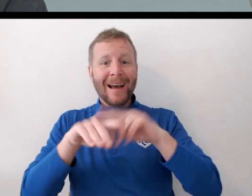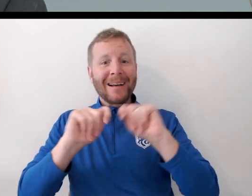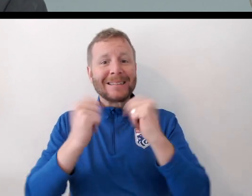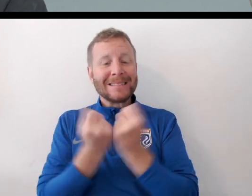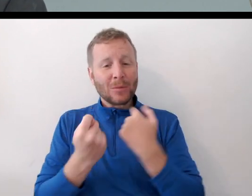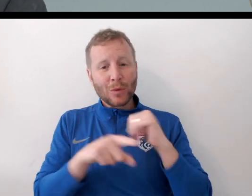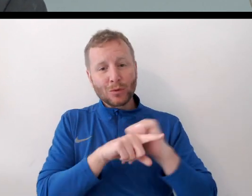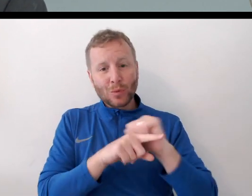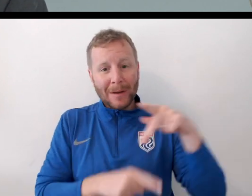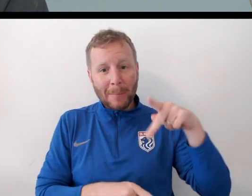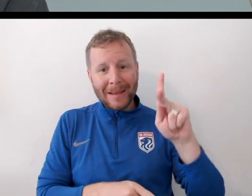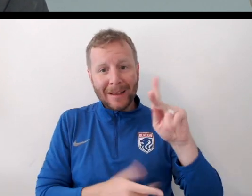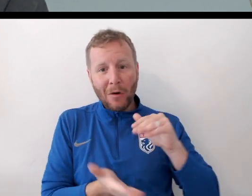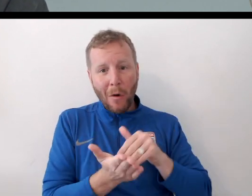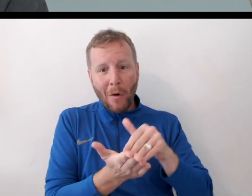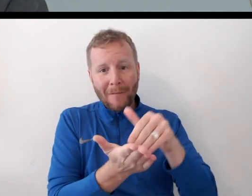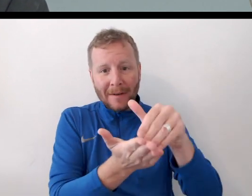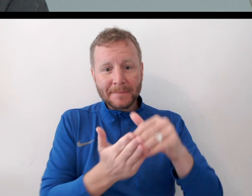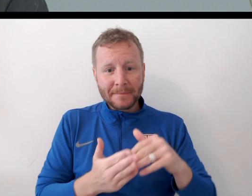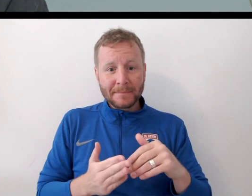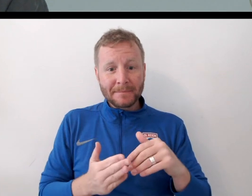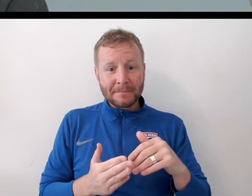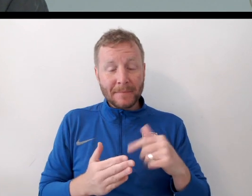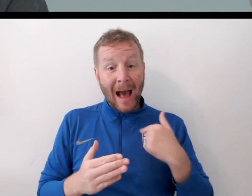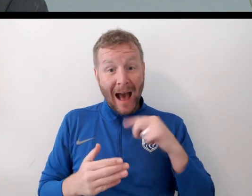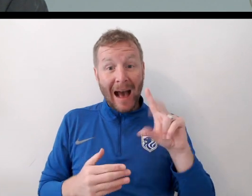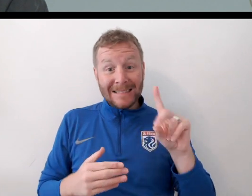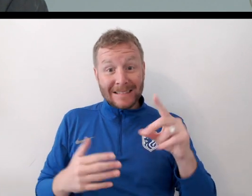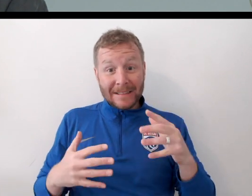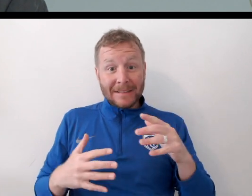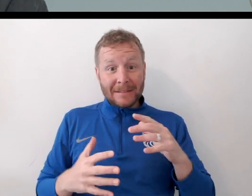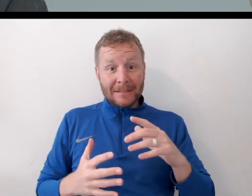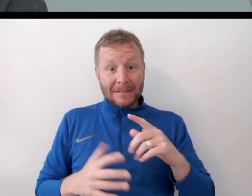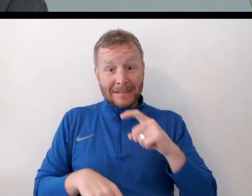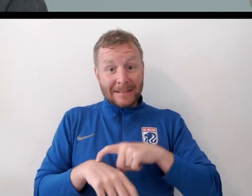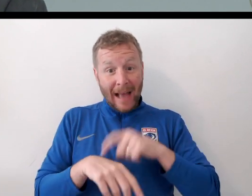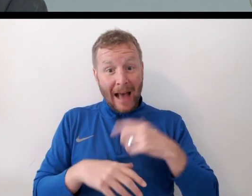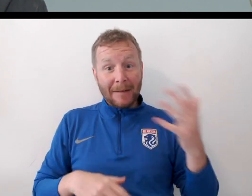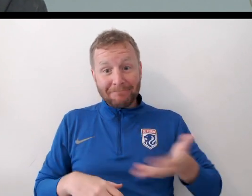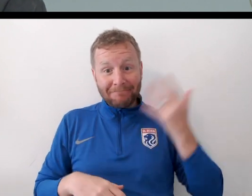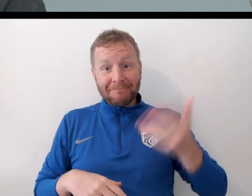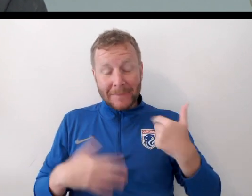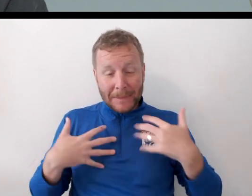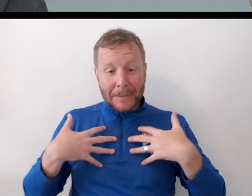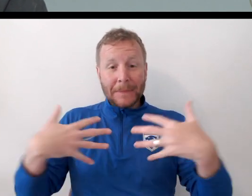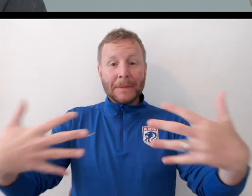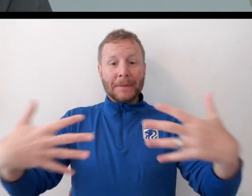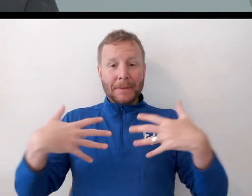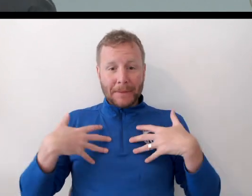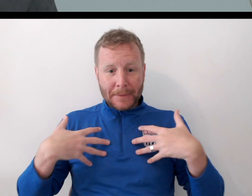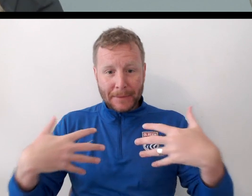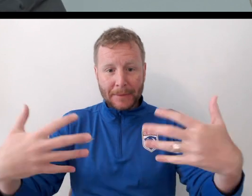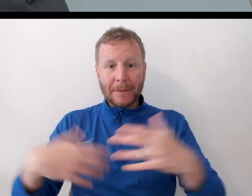we train that a lot. And, I did take quite some time to take the PK, I know.